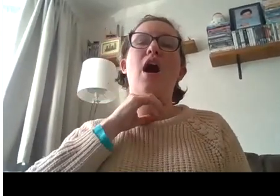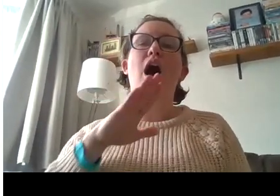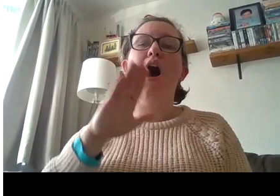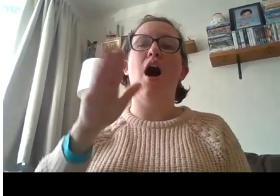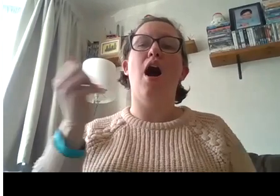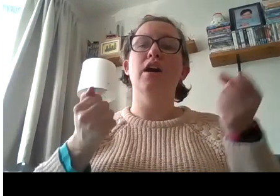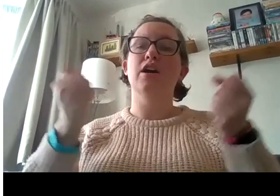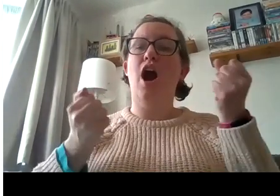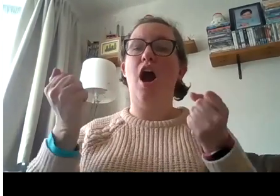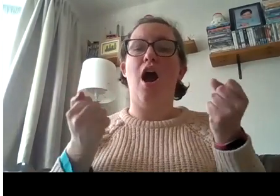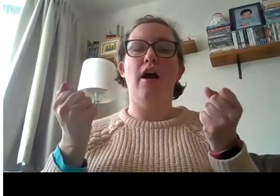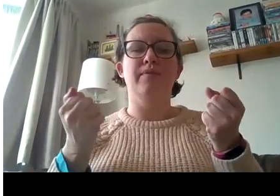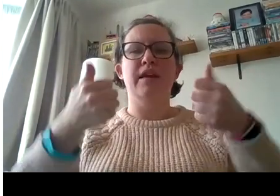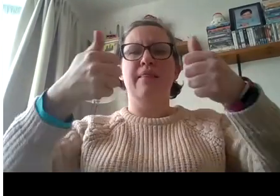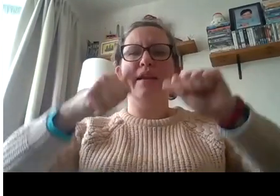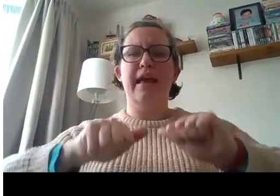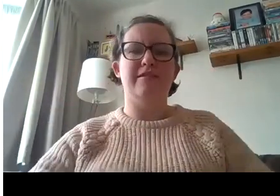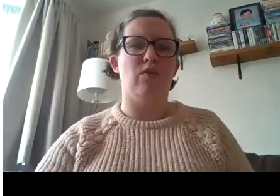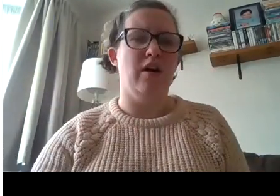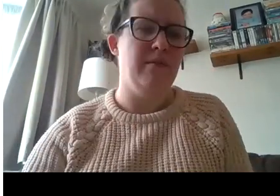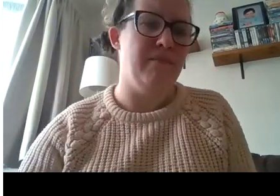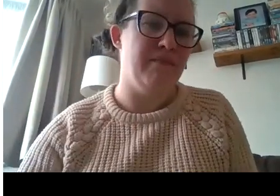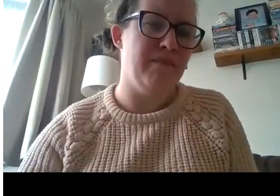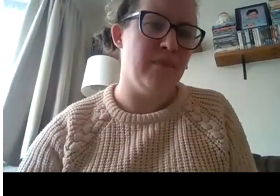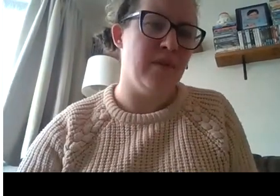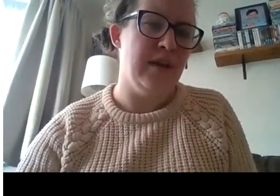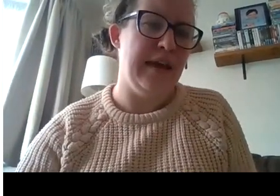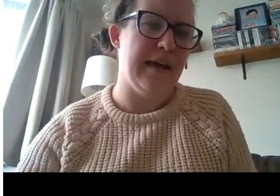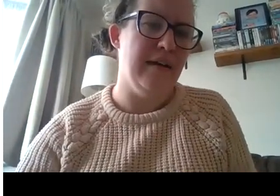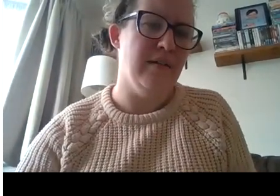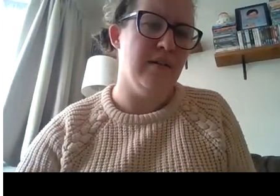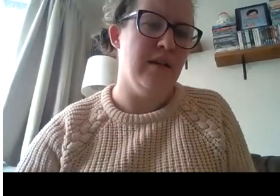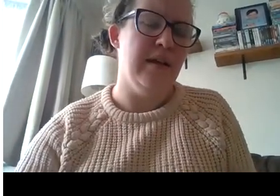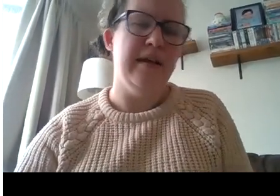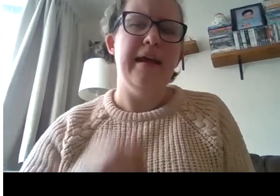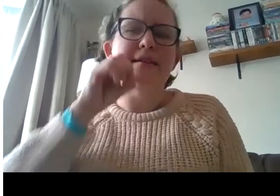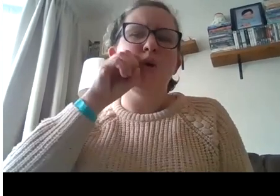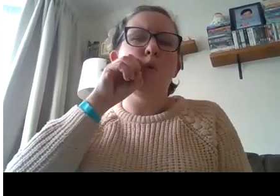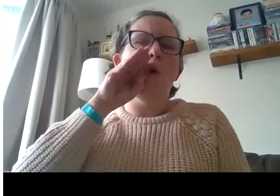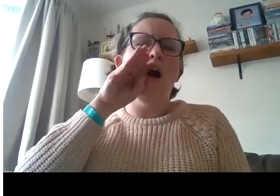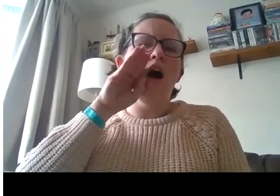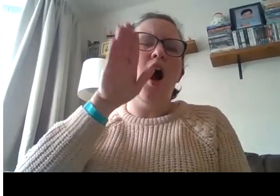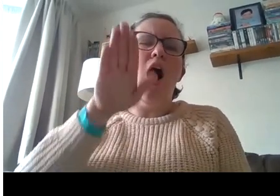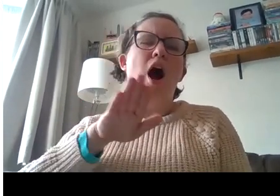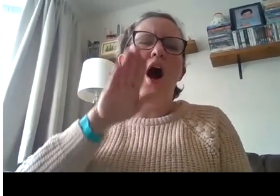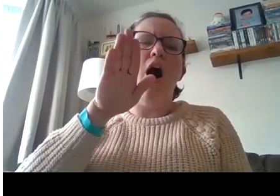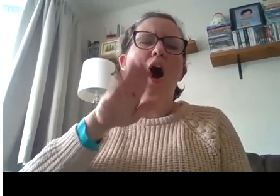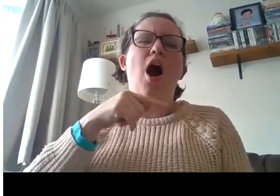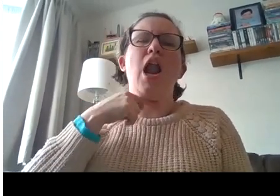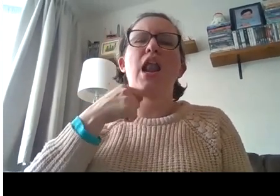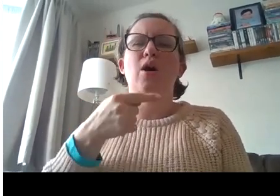car, car, car. The next one here is wal,